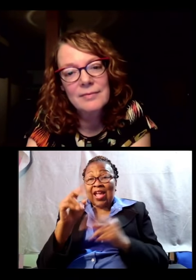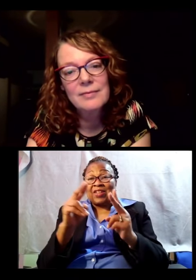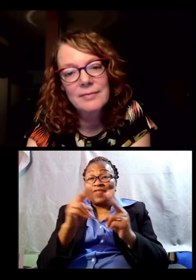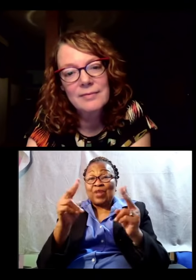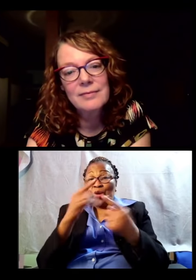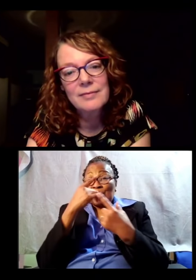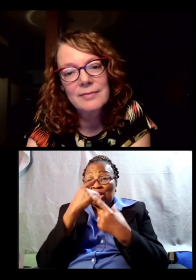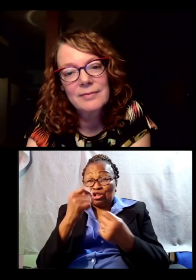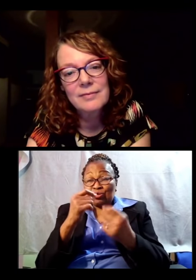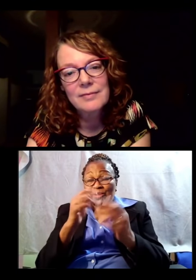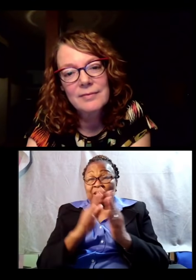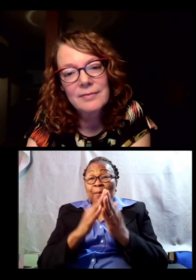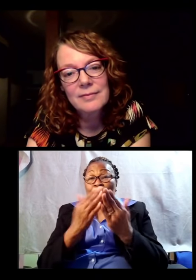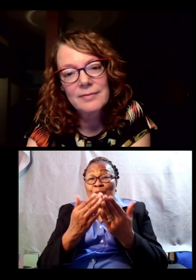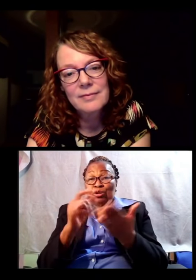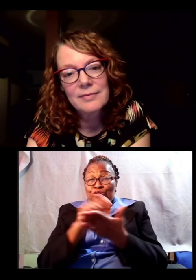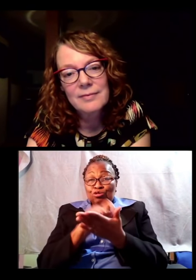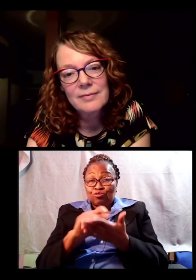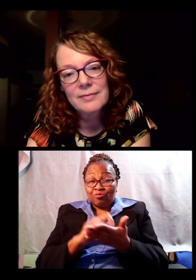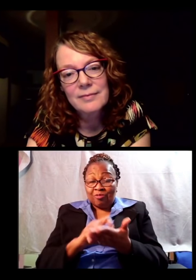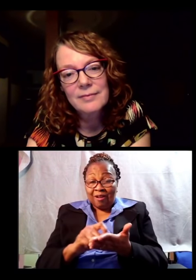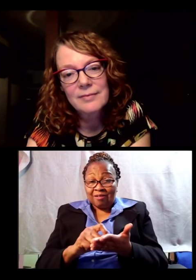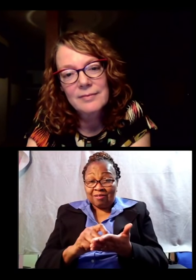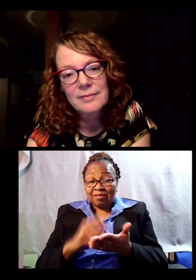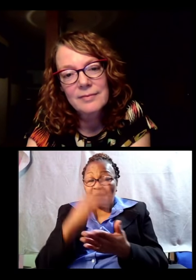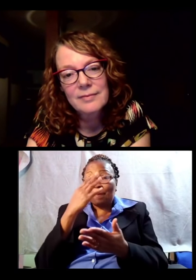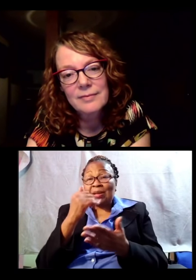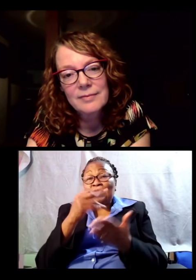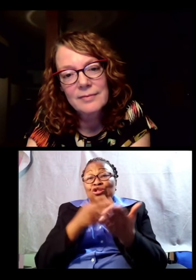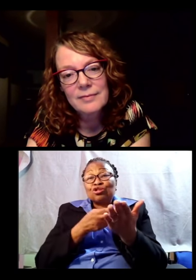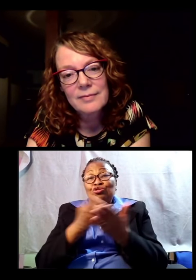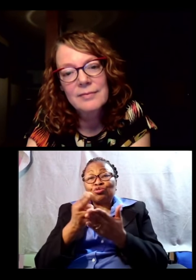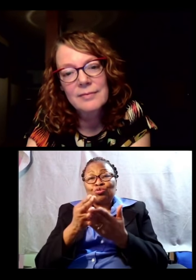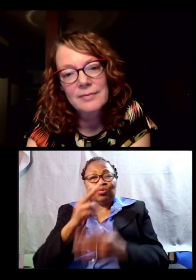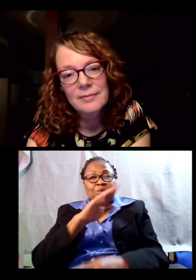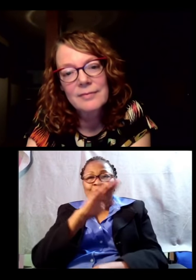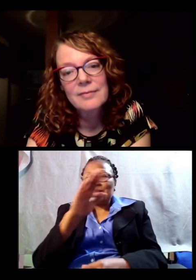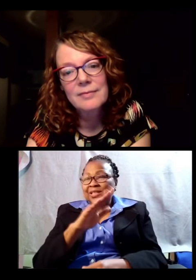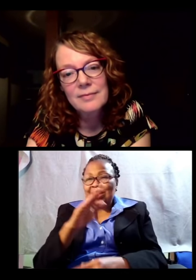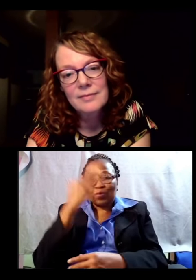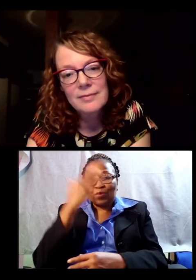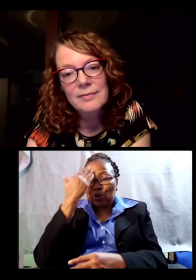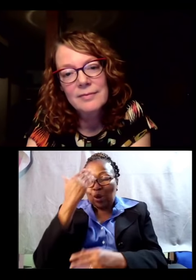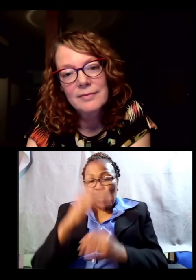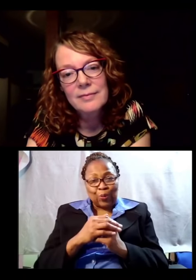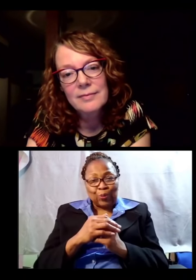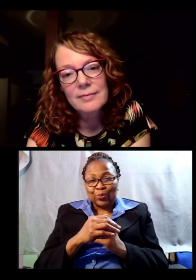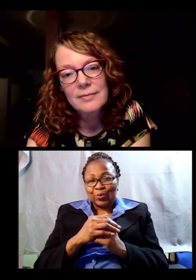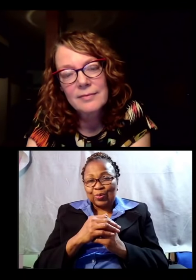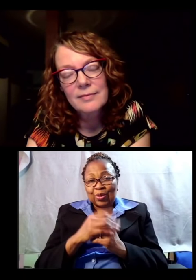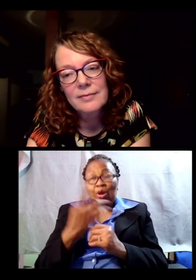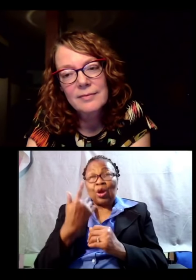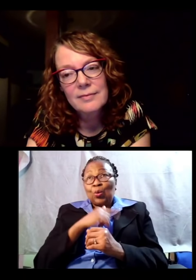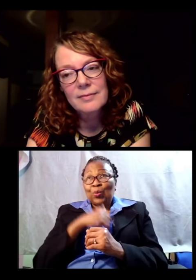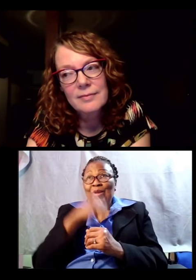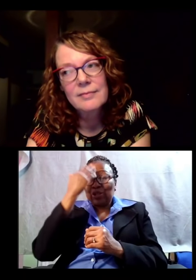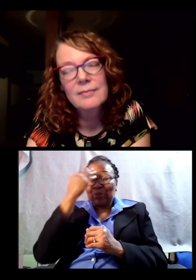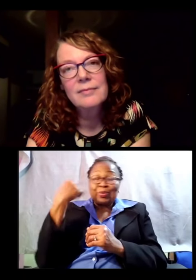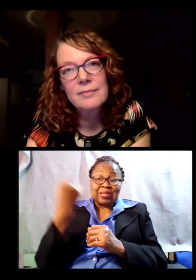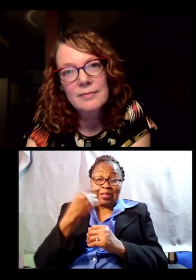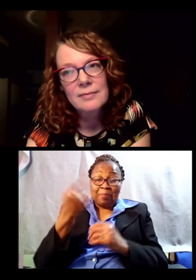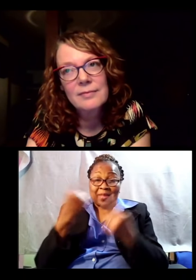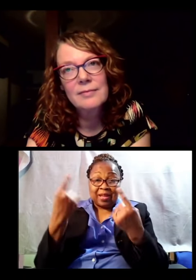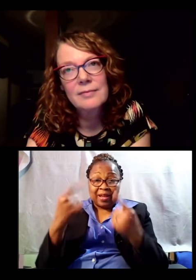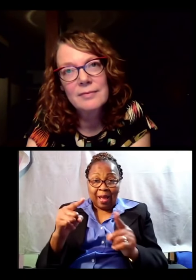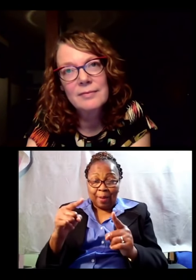write, for the simple reason that the truth was never known. We knew something had happened, but we never